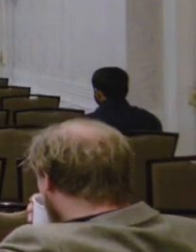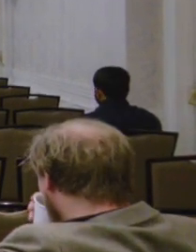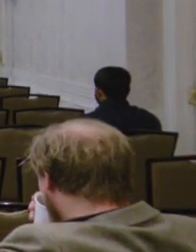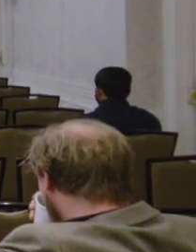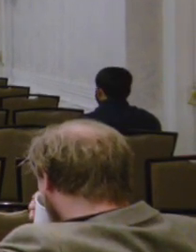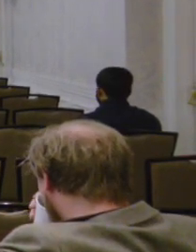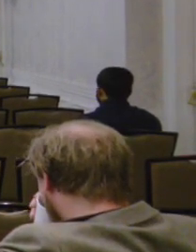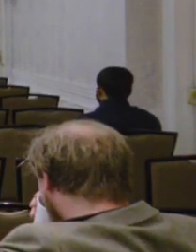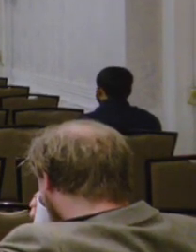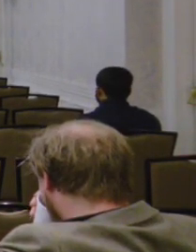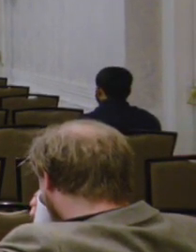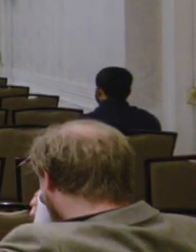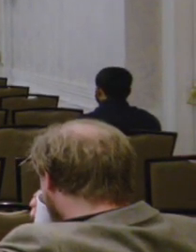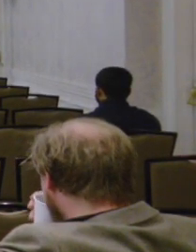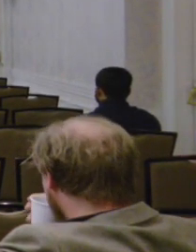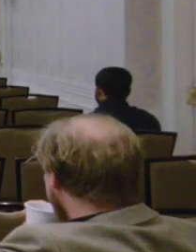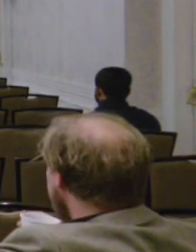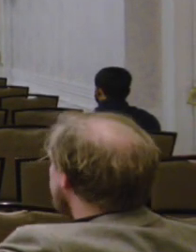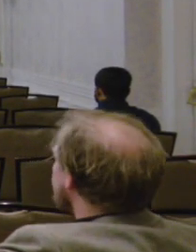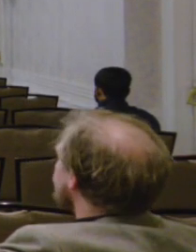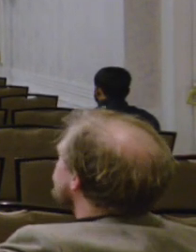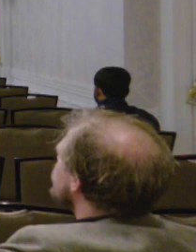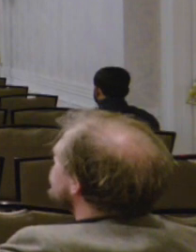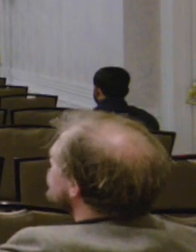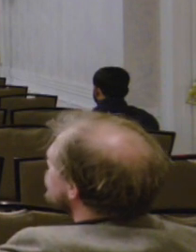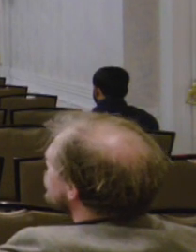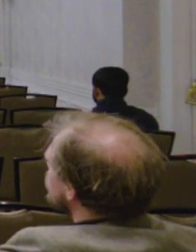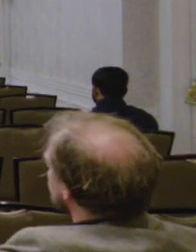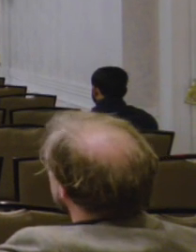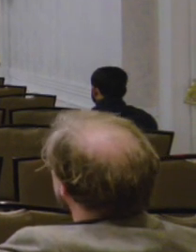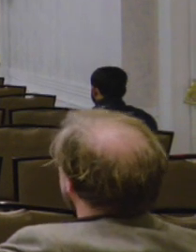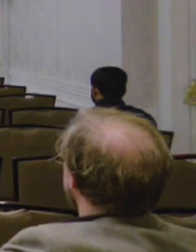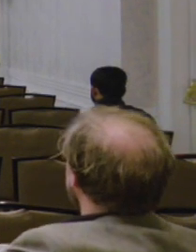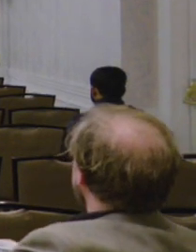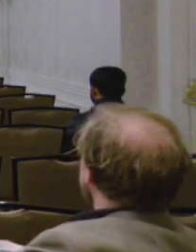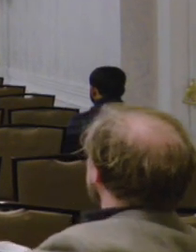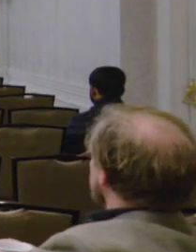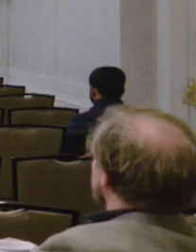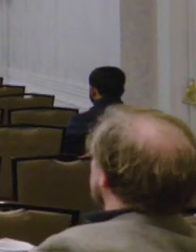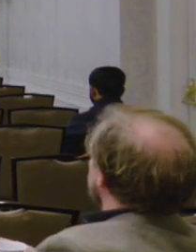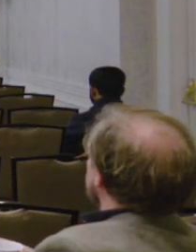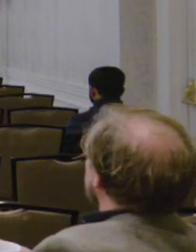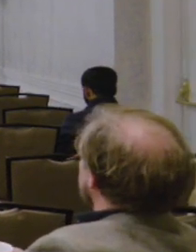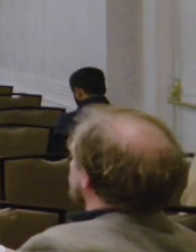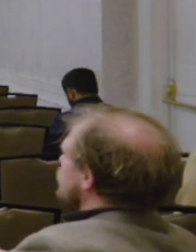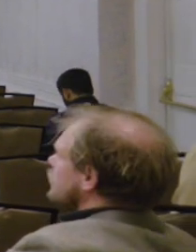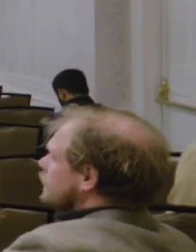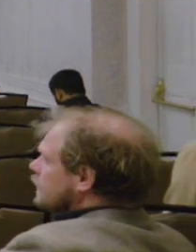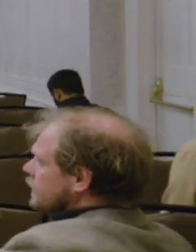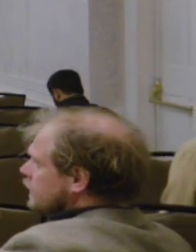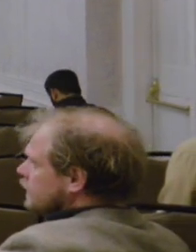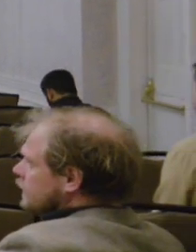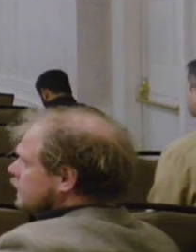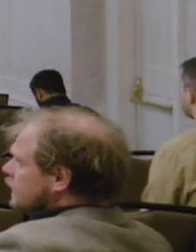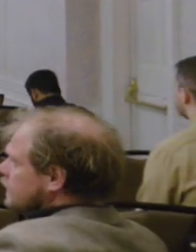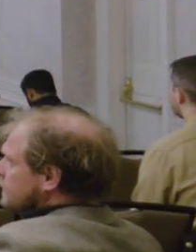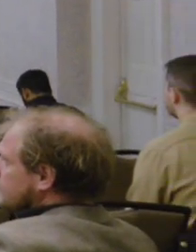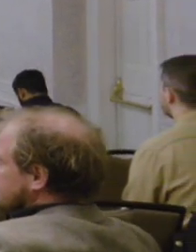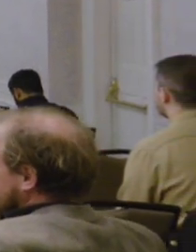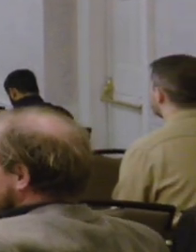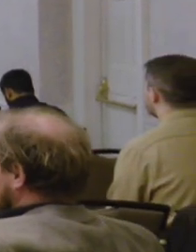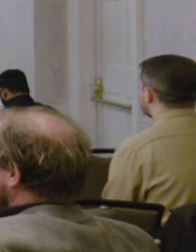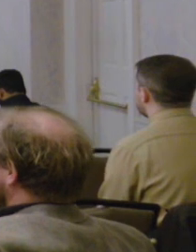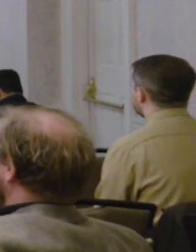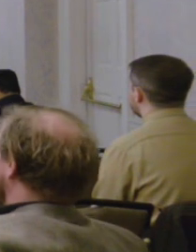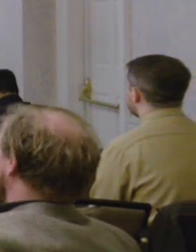So I think what we're all trying to do with teacher professional development is we are fundamentally trying to help teachers be the best that they can